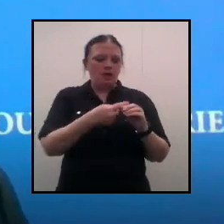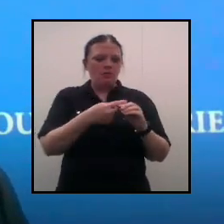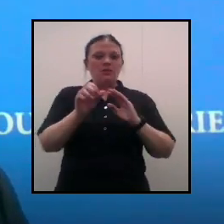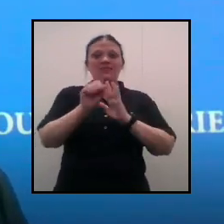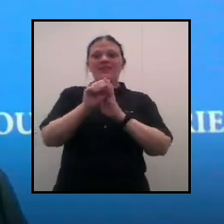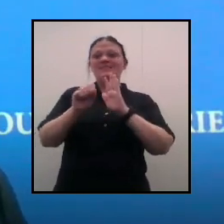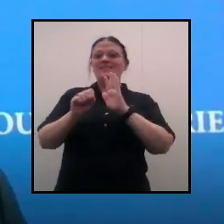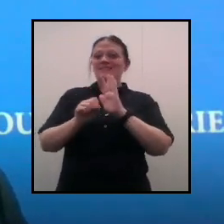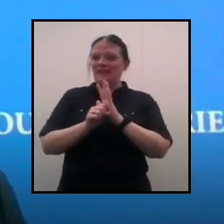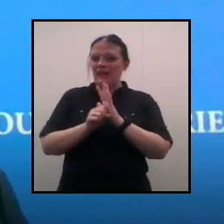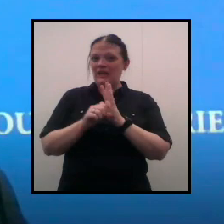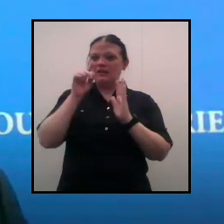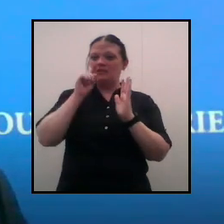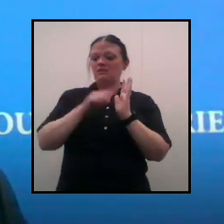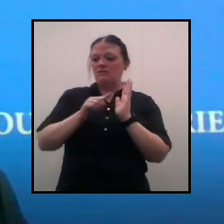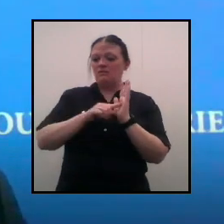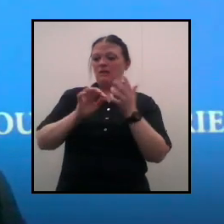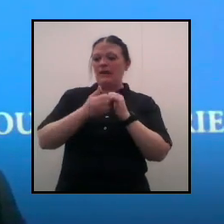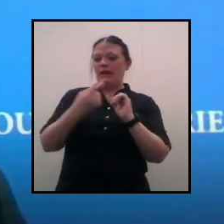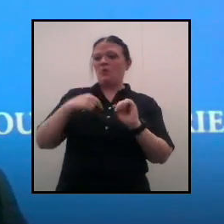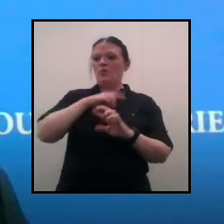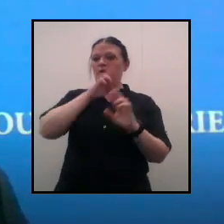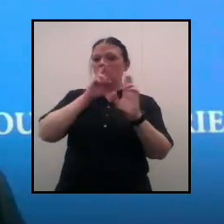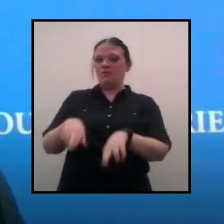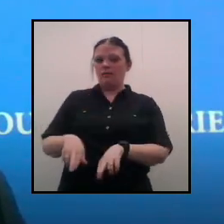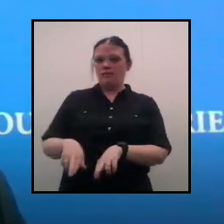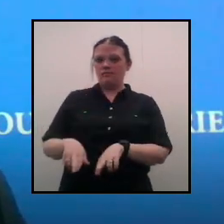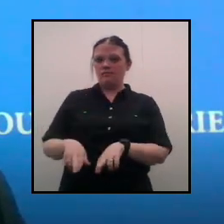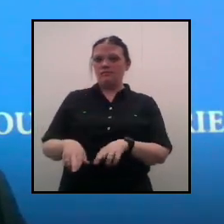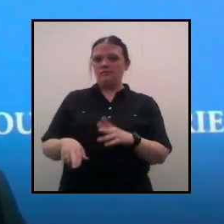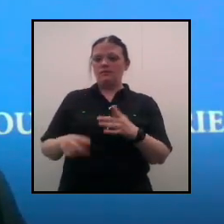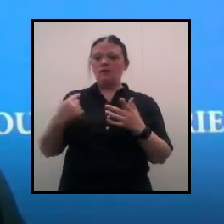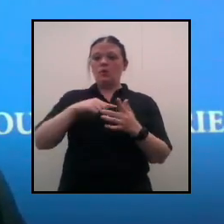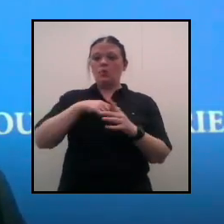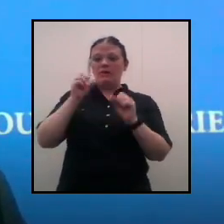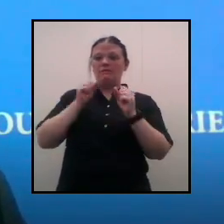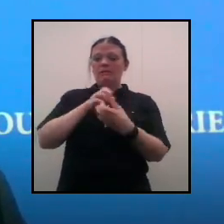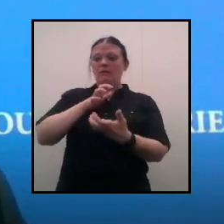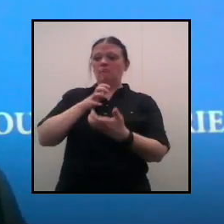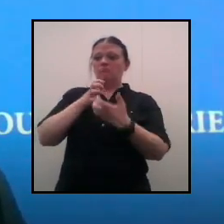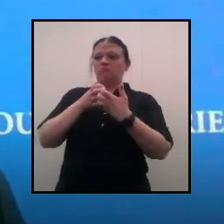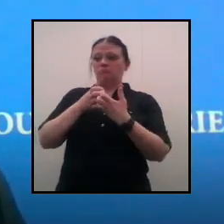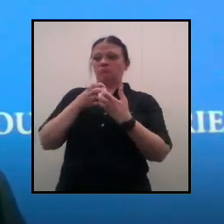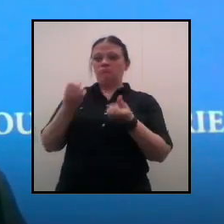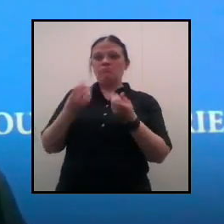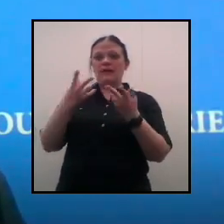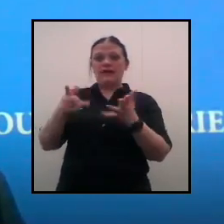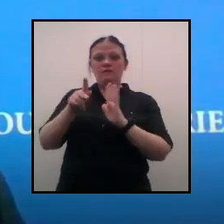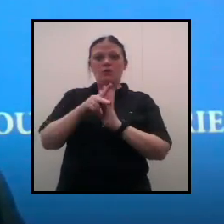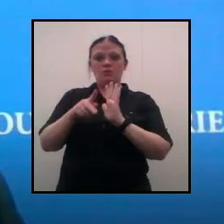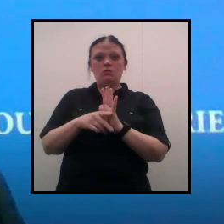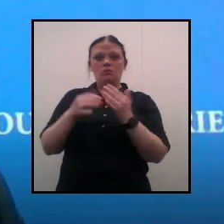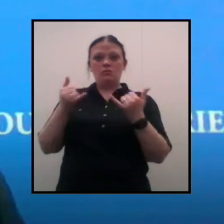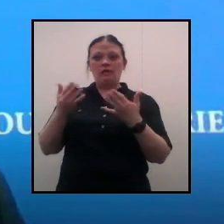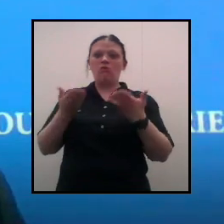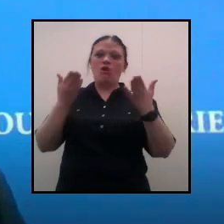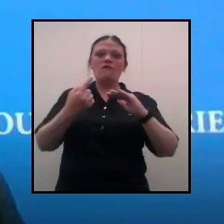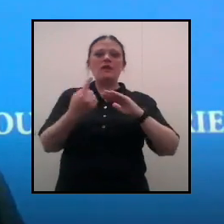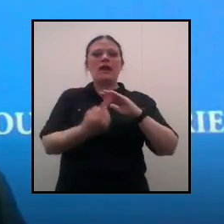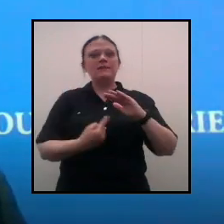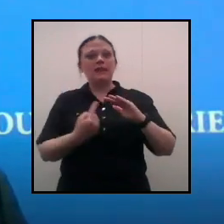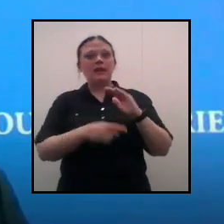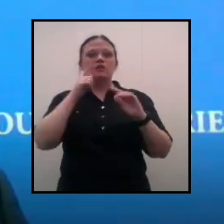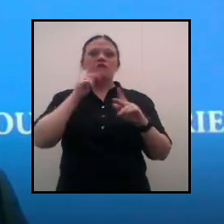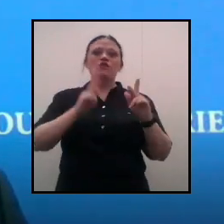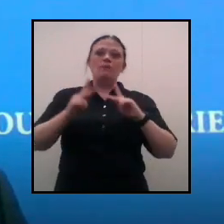state is looking at how we're going to respond. We can meet a number of those protocols already, including offering isolation for those